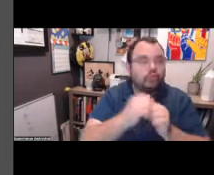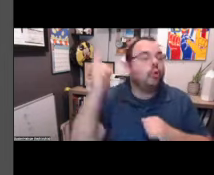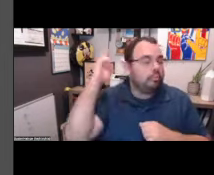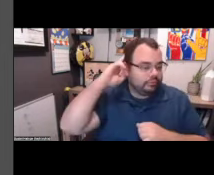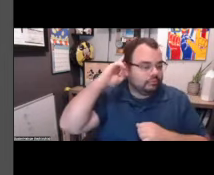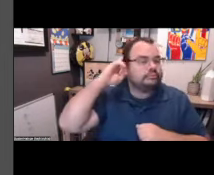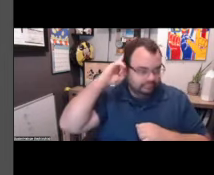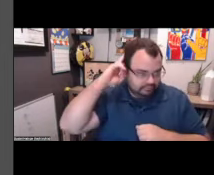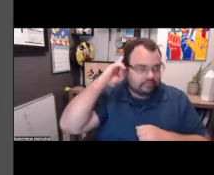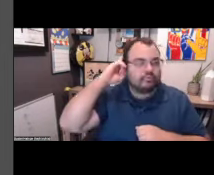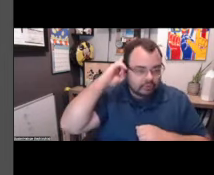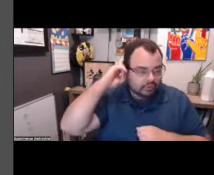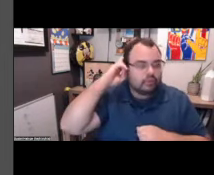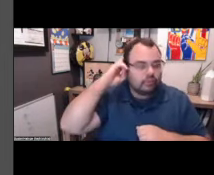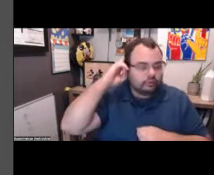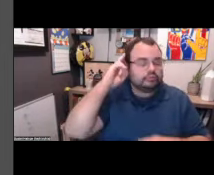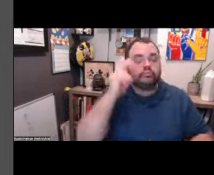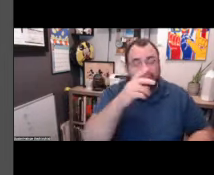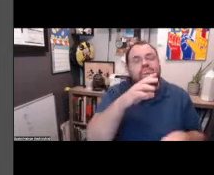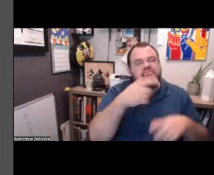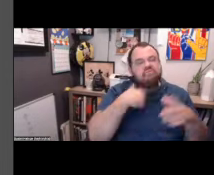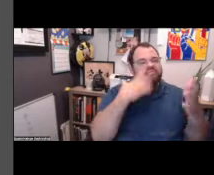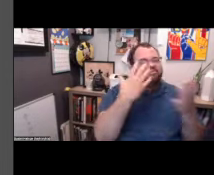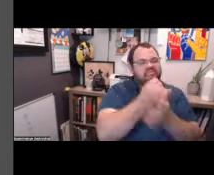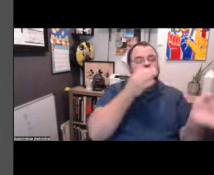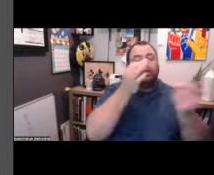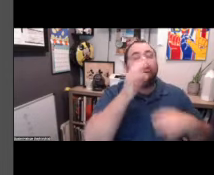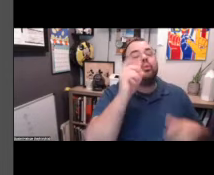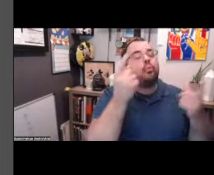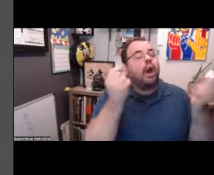very well. Correct, with the cochlear implant.